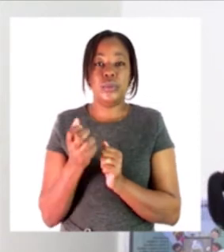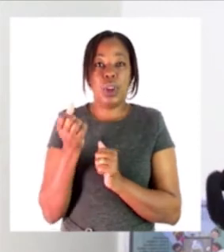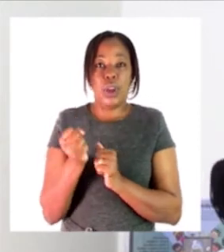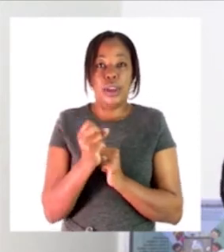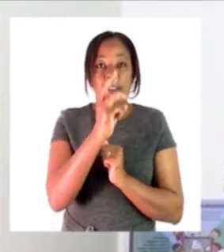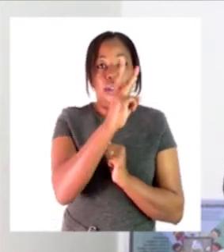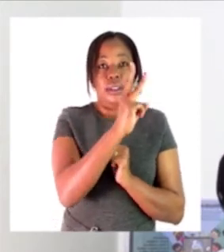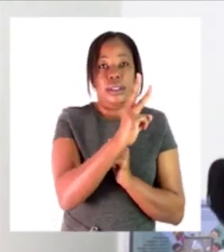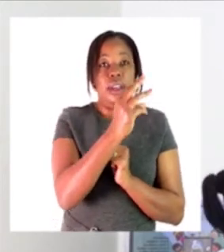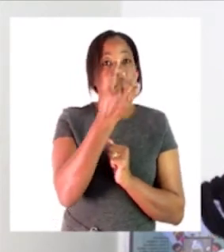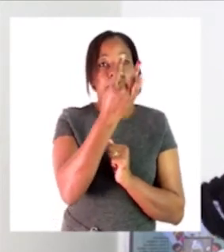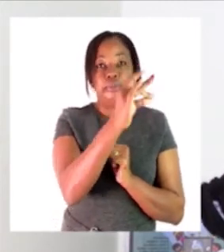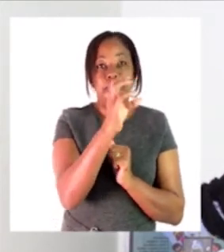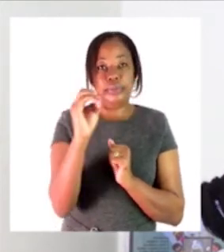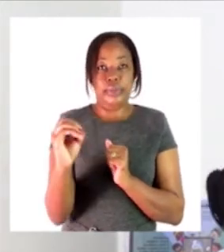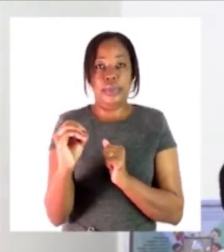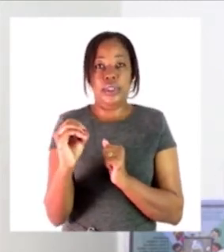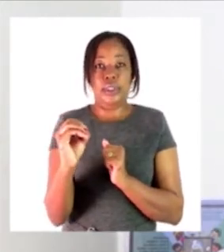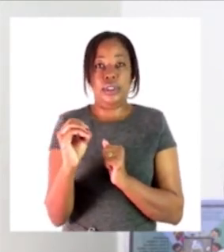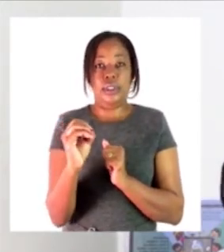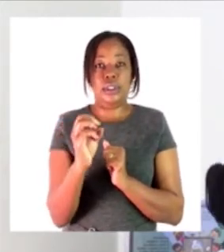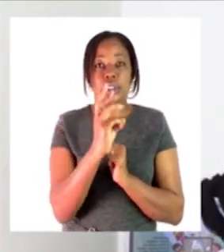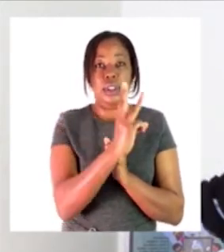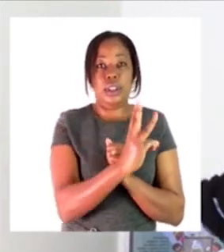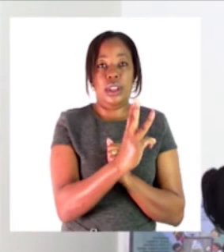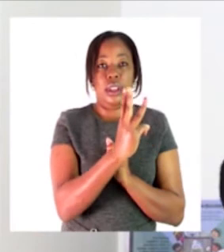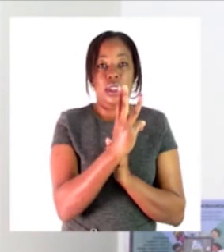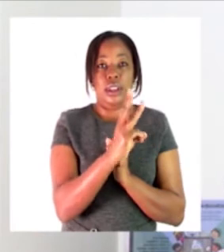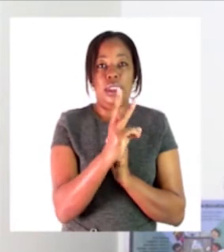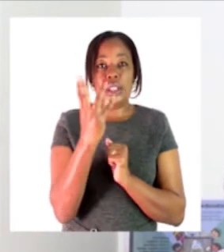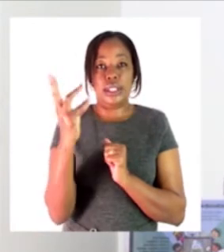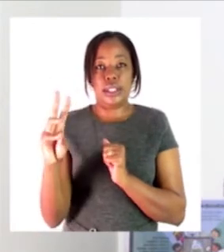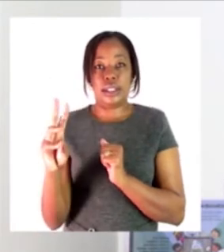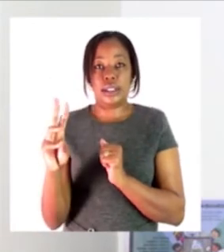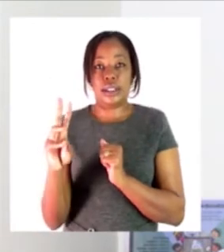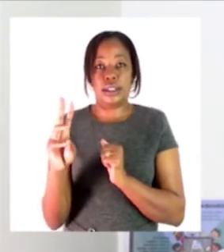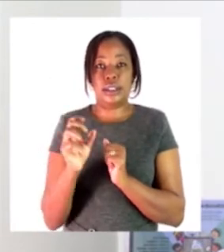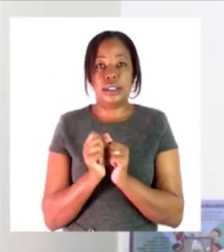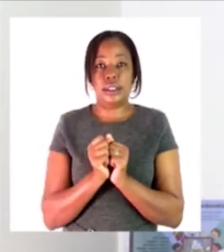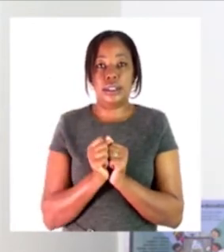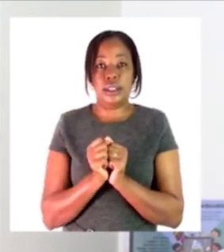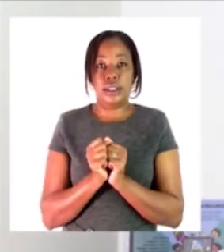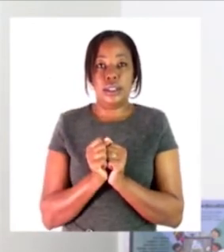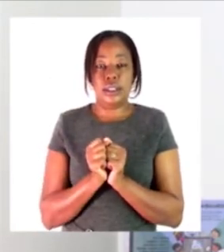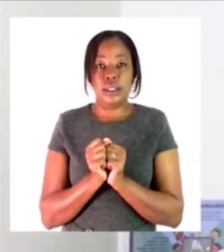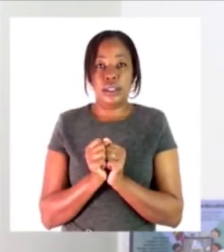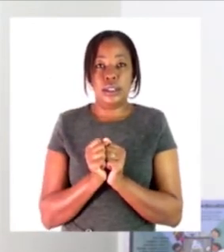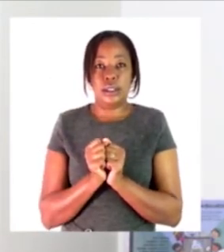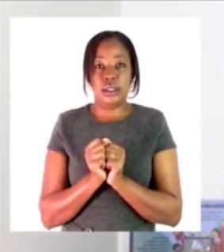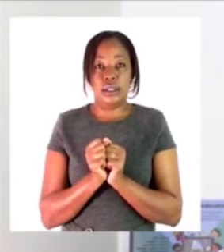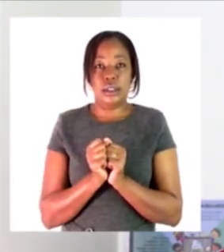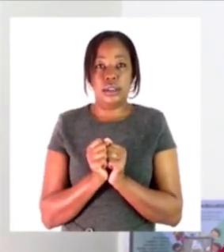80 take away 30. These ones are the tens. How many tens do I have here? I have 8. I